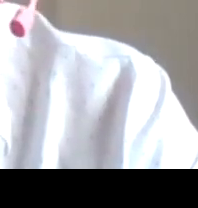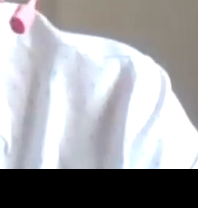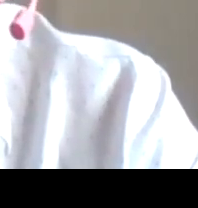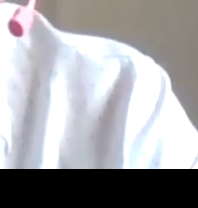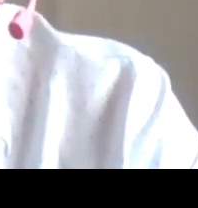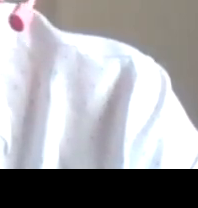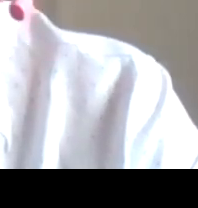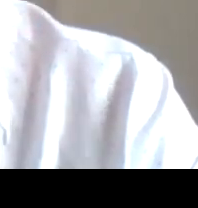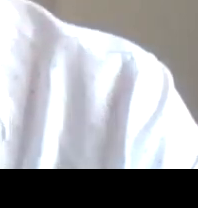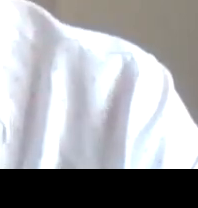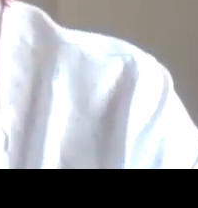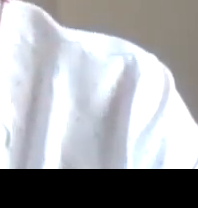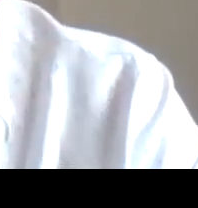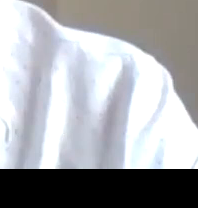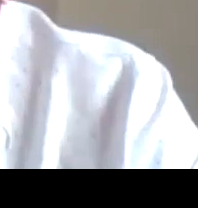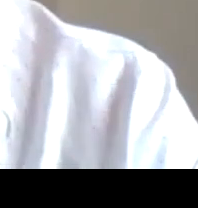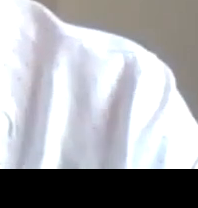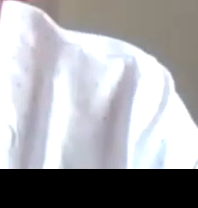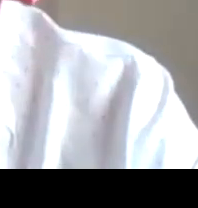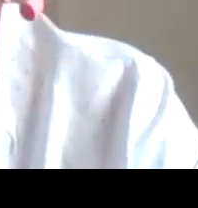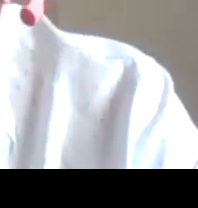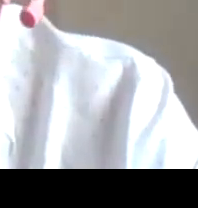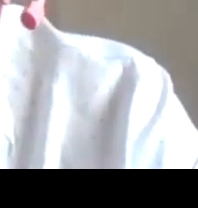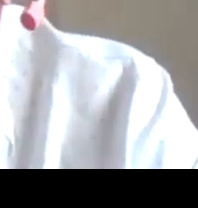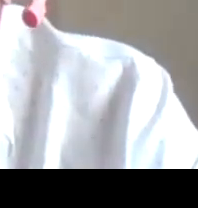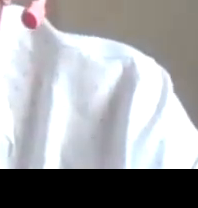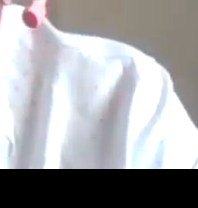Intend, expect. Have, how. Intend, expect.